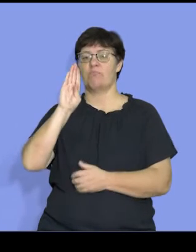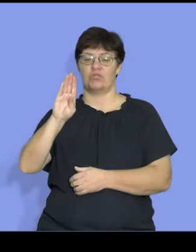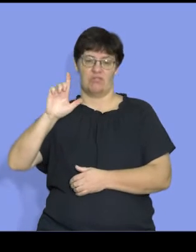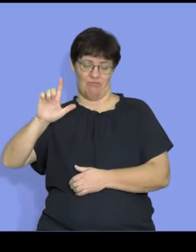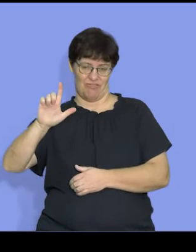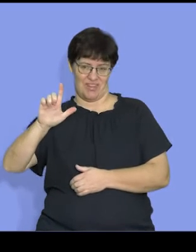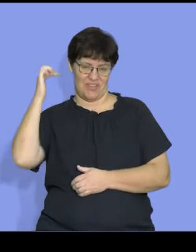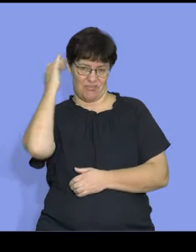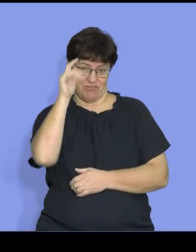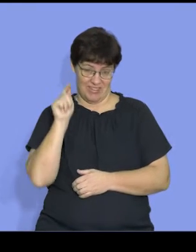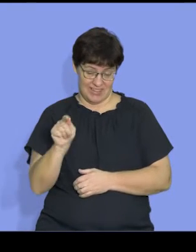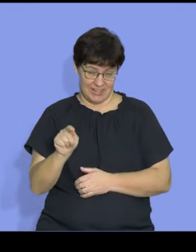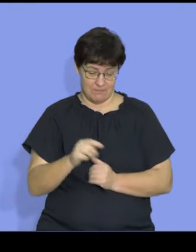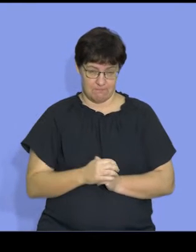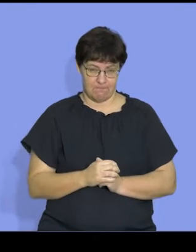right?